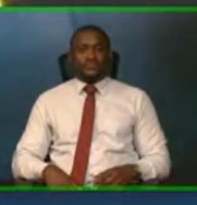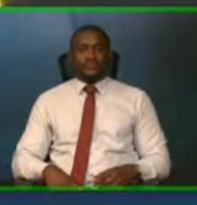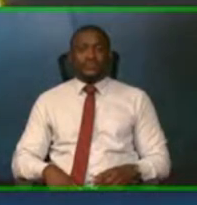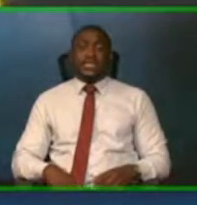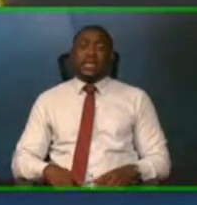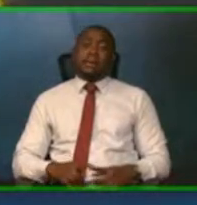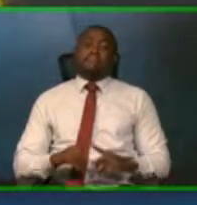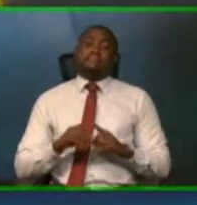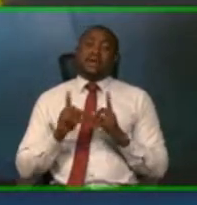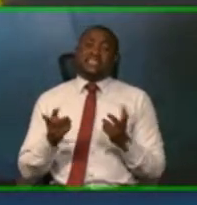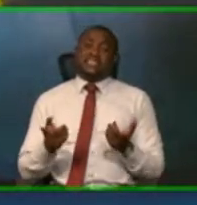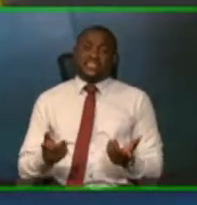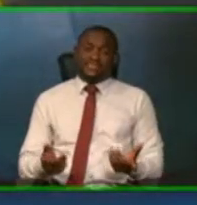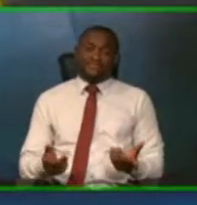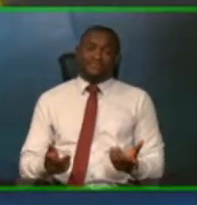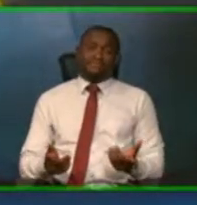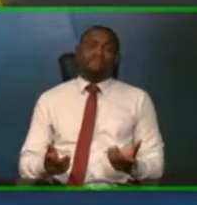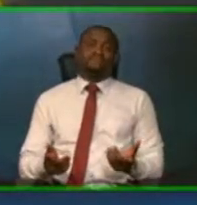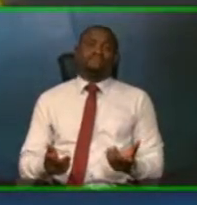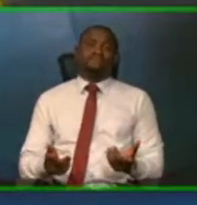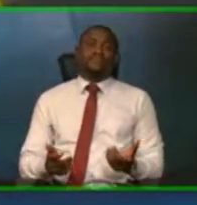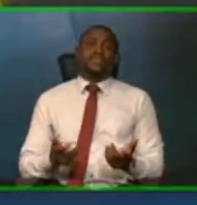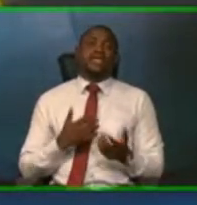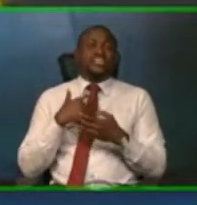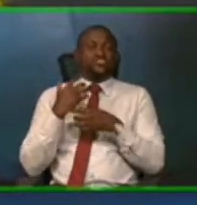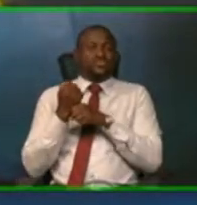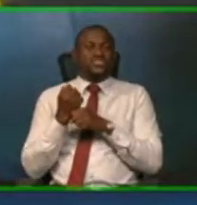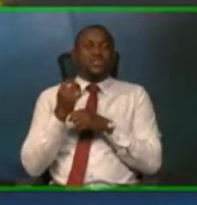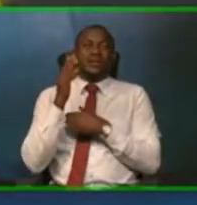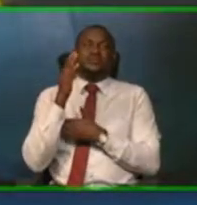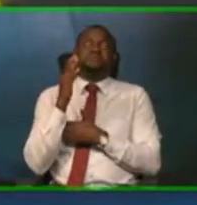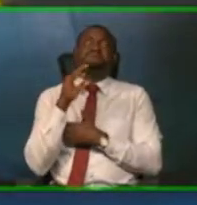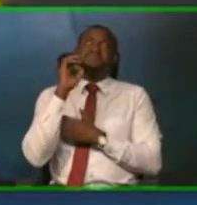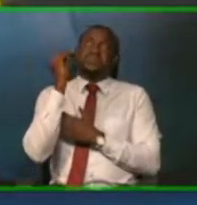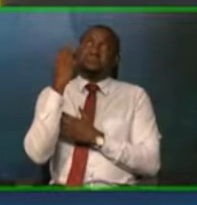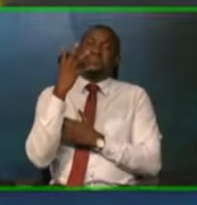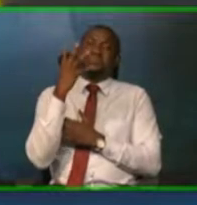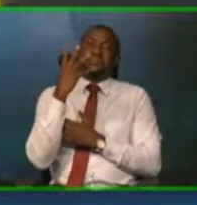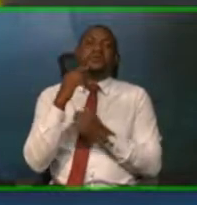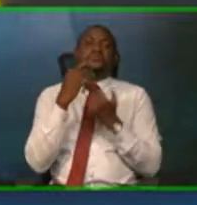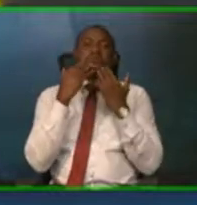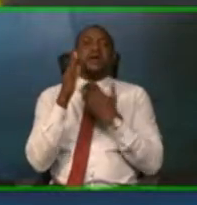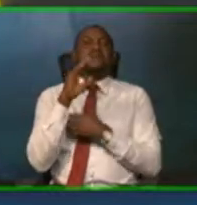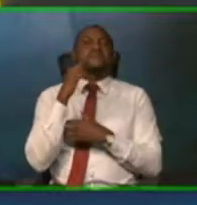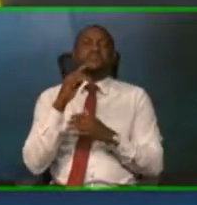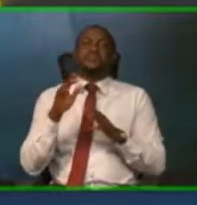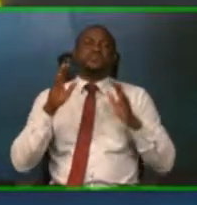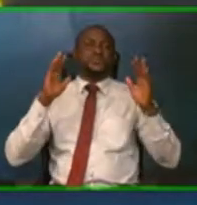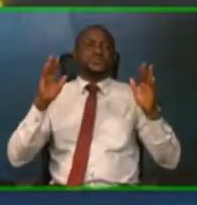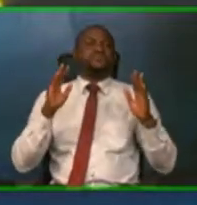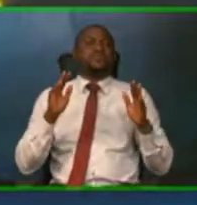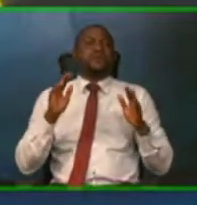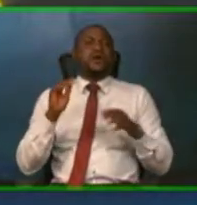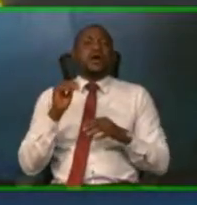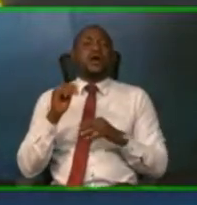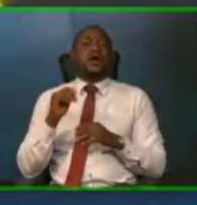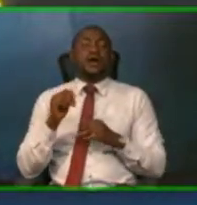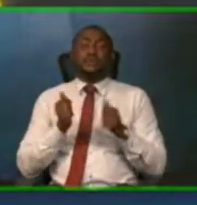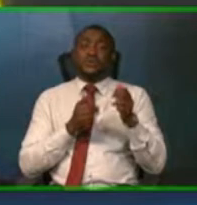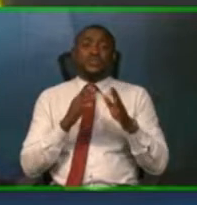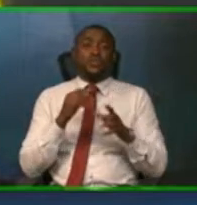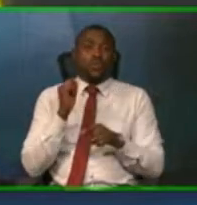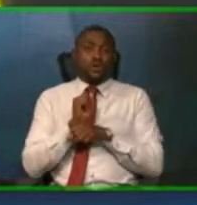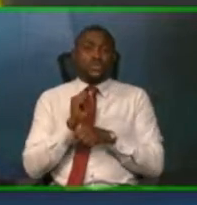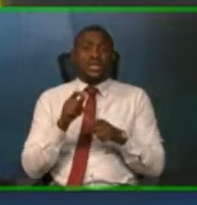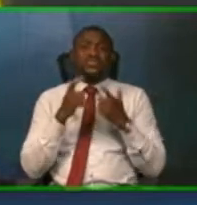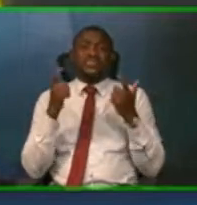But then, I trust God for grace, and we thank God for the remarkable apostolic works that great men